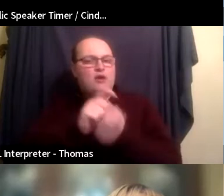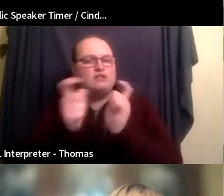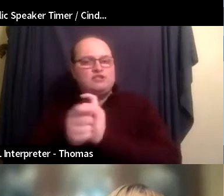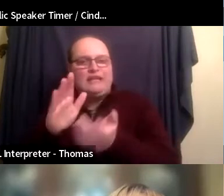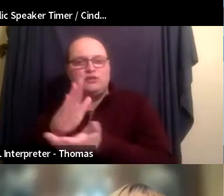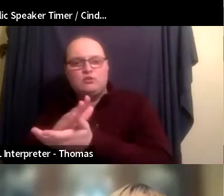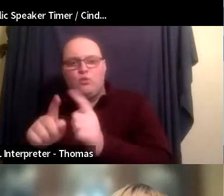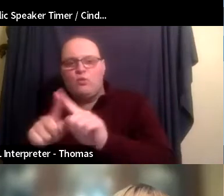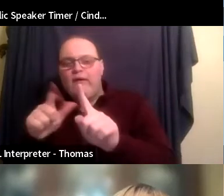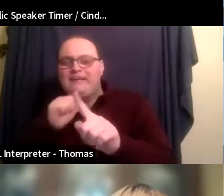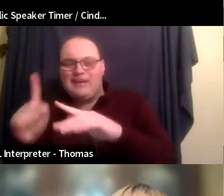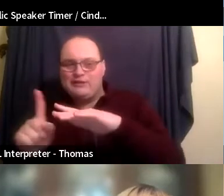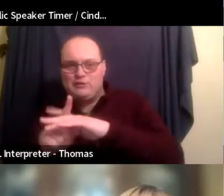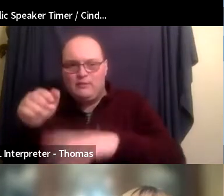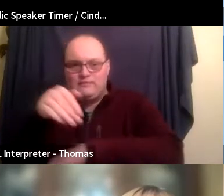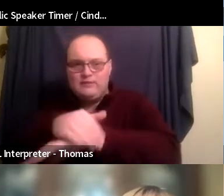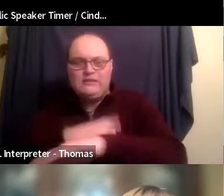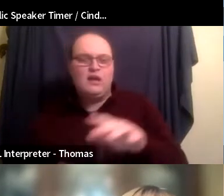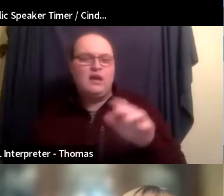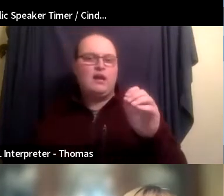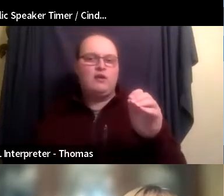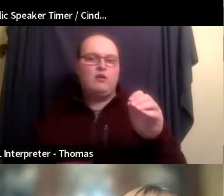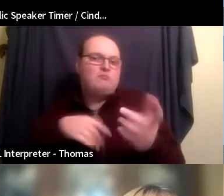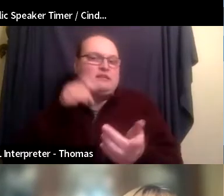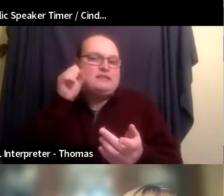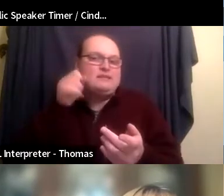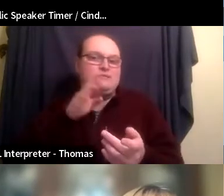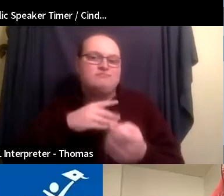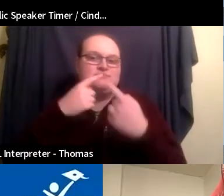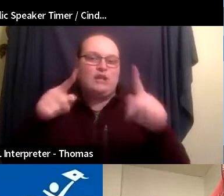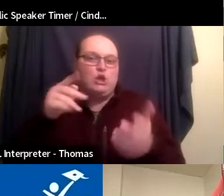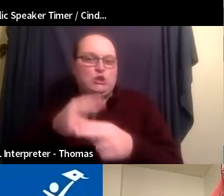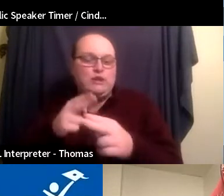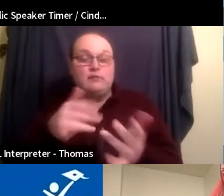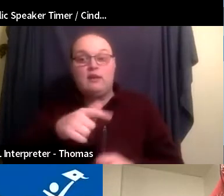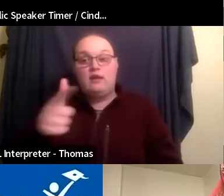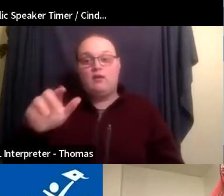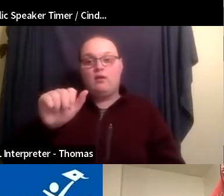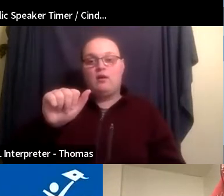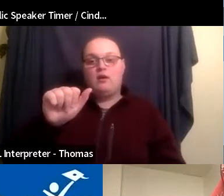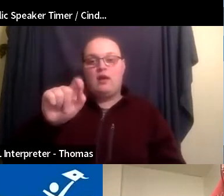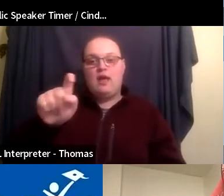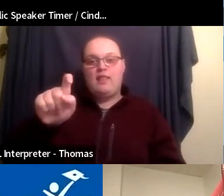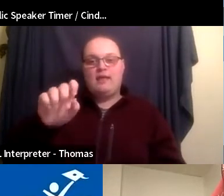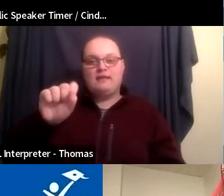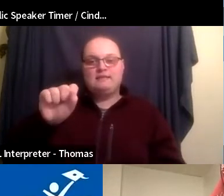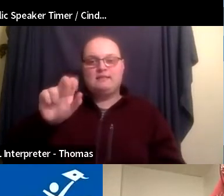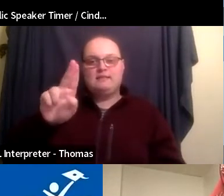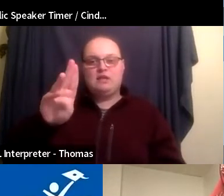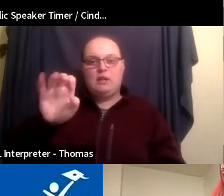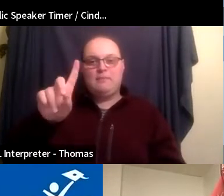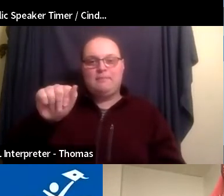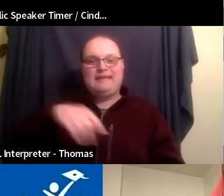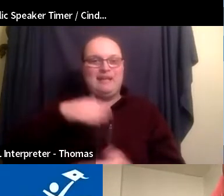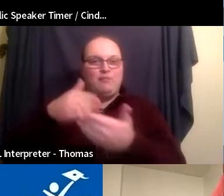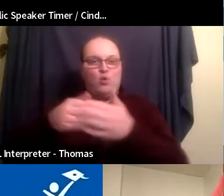here. I'm just going calling their names for the record. Alex Cepeda, opposed to proposed boundary